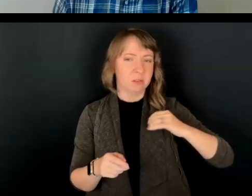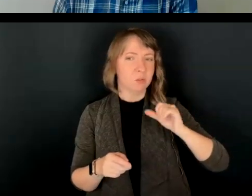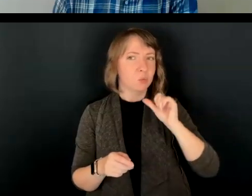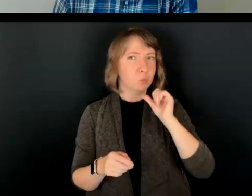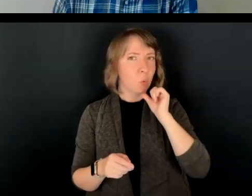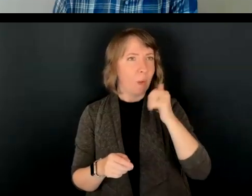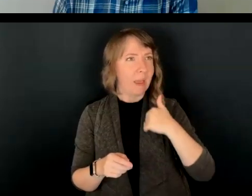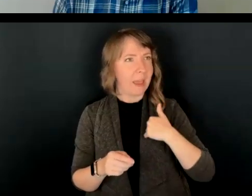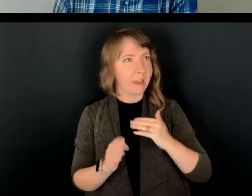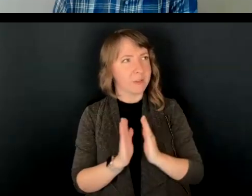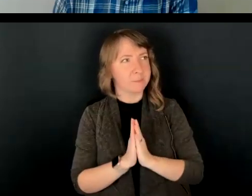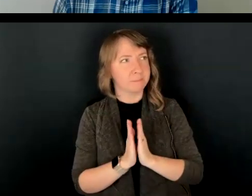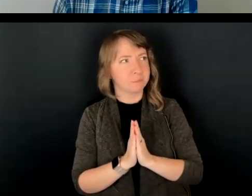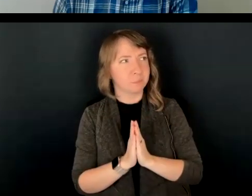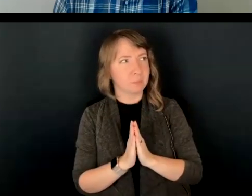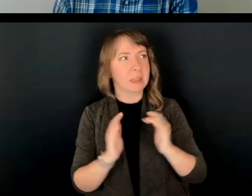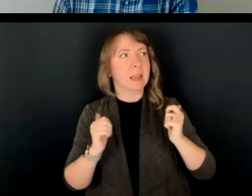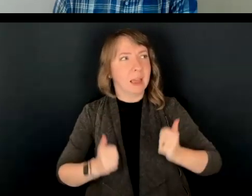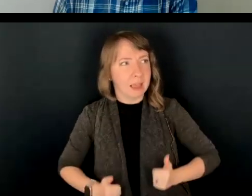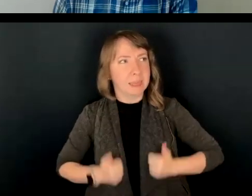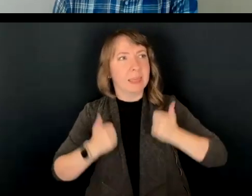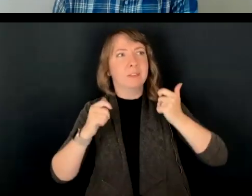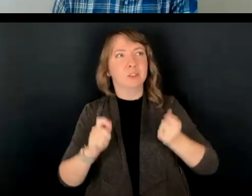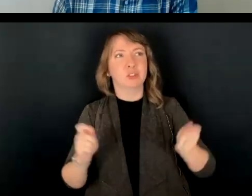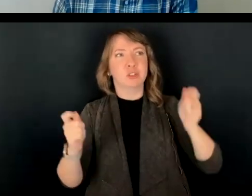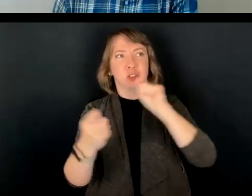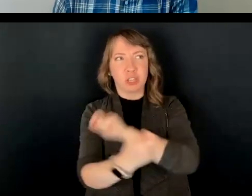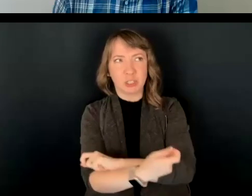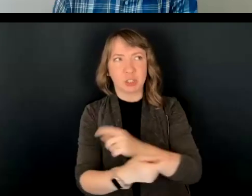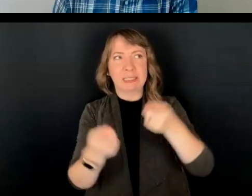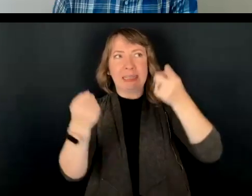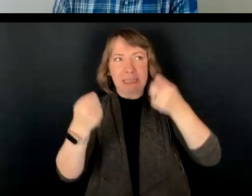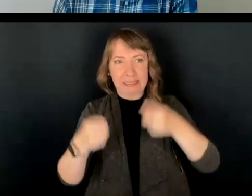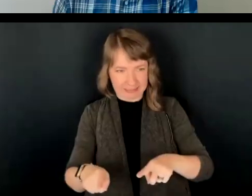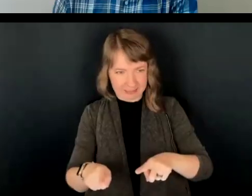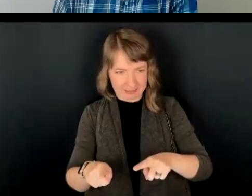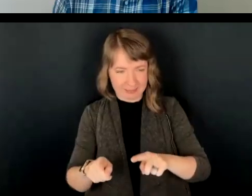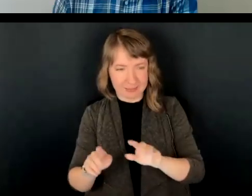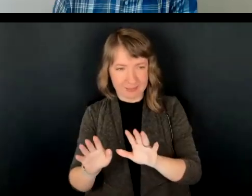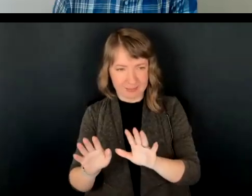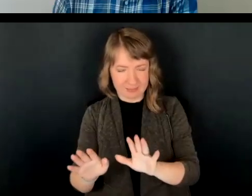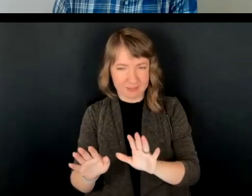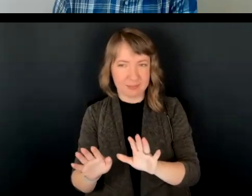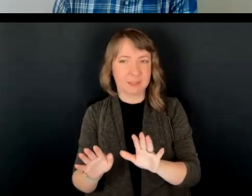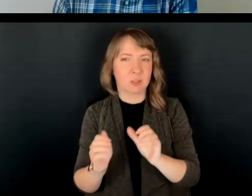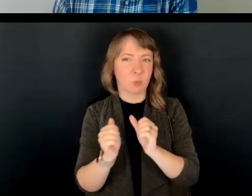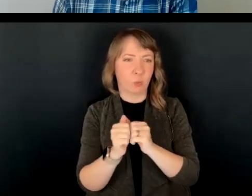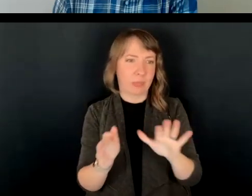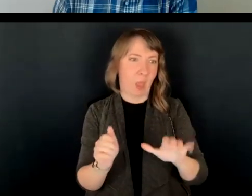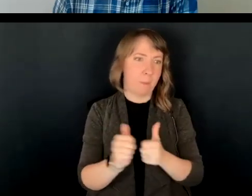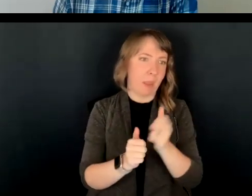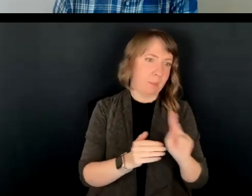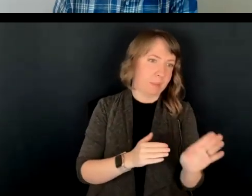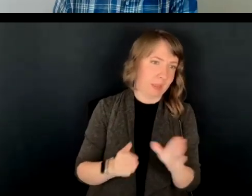incident happen through the course of their volunteering without any backstop. And I think that's an important thing for all of us to think about. I think